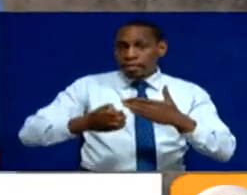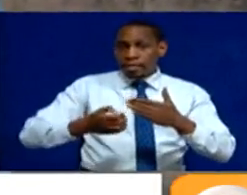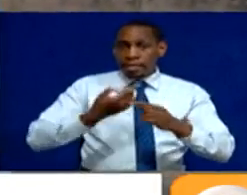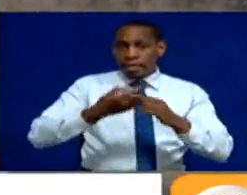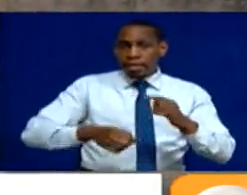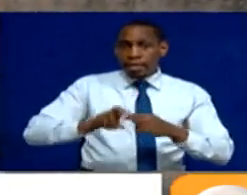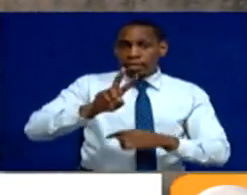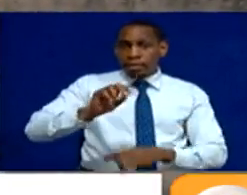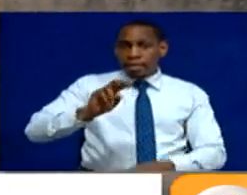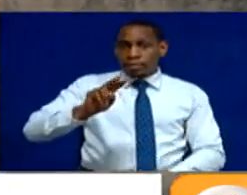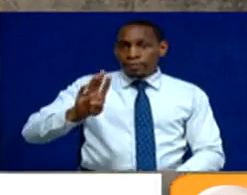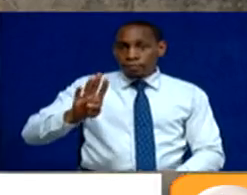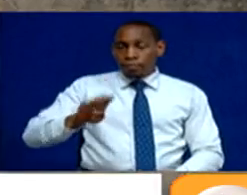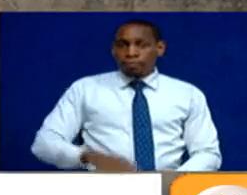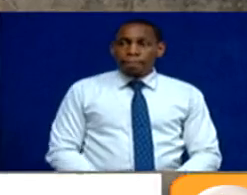of 2024.